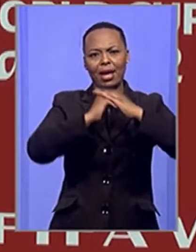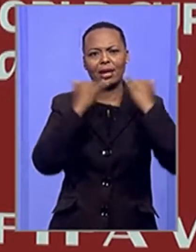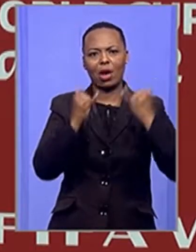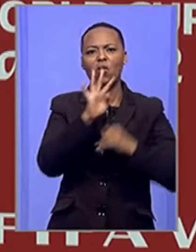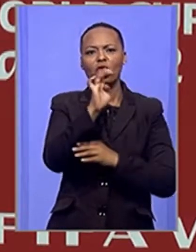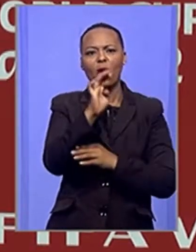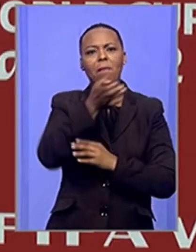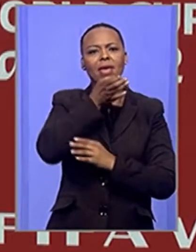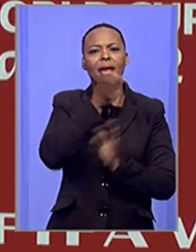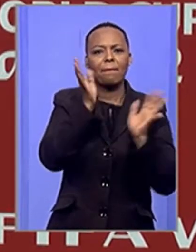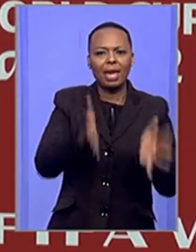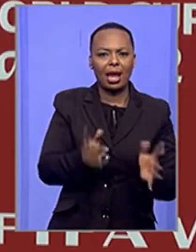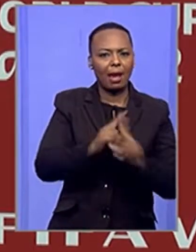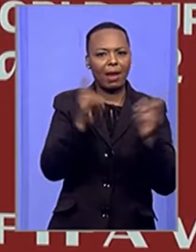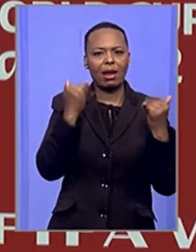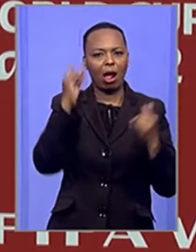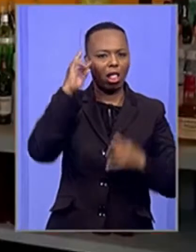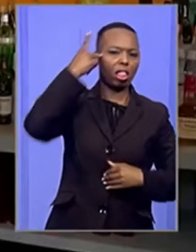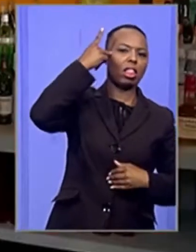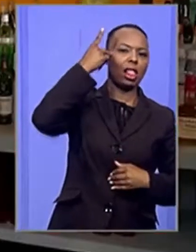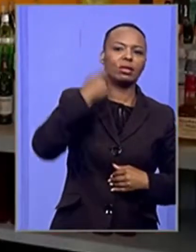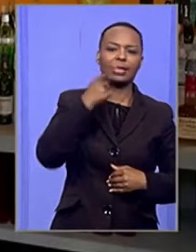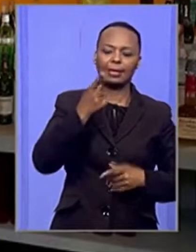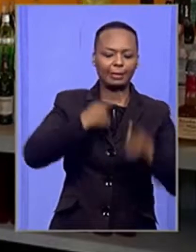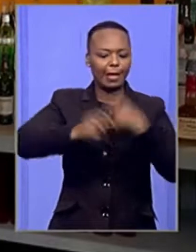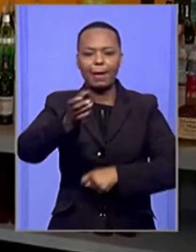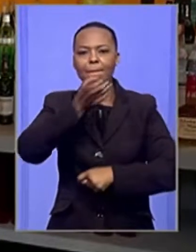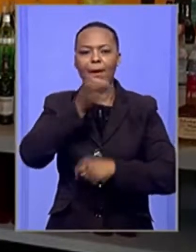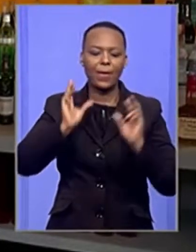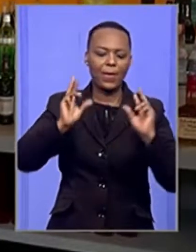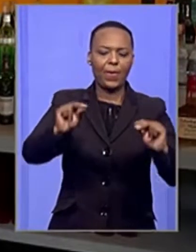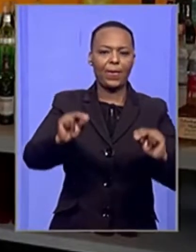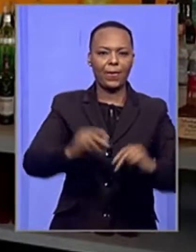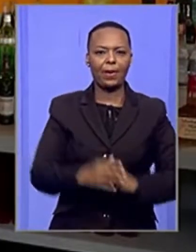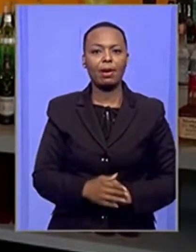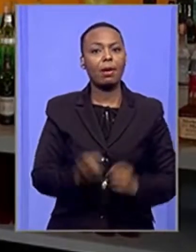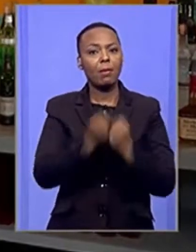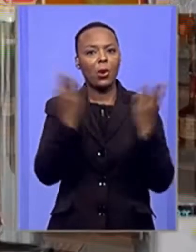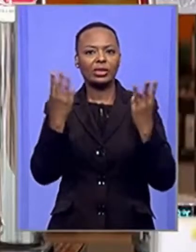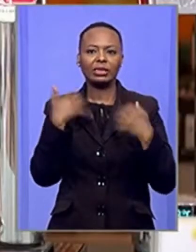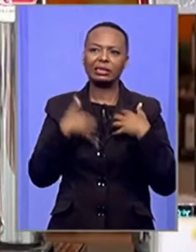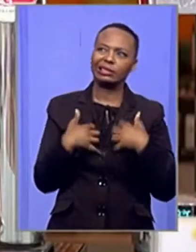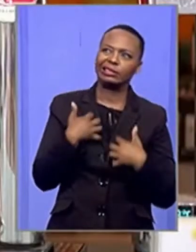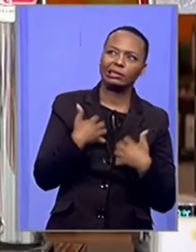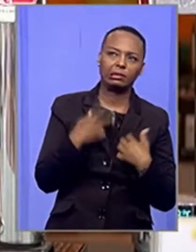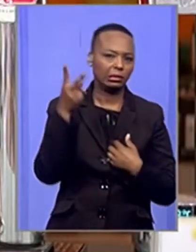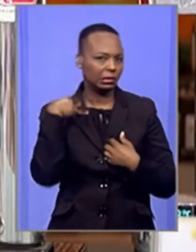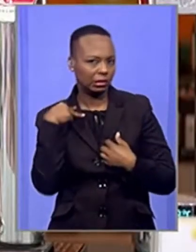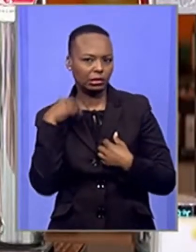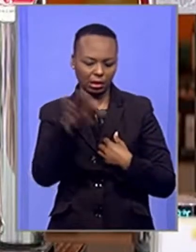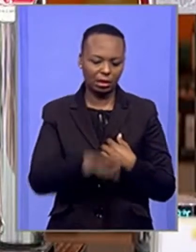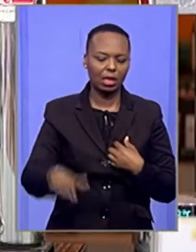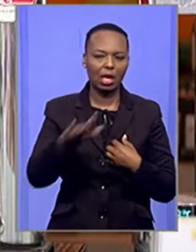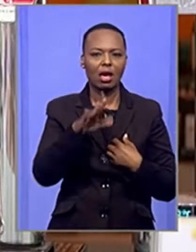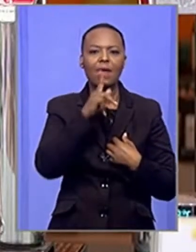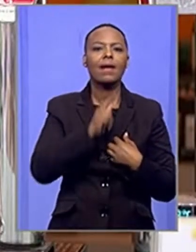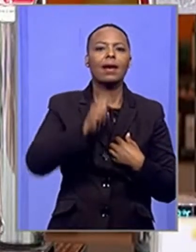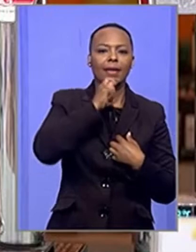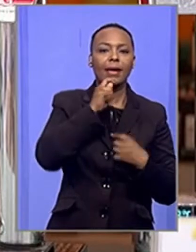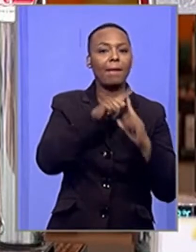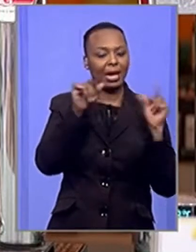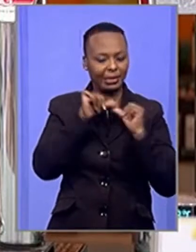nne fela. Le ya thibelo ya thekiso ya jwala e kana ya siya balatedi ba bangata ba sotsehile. Naha ya Qatar e ntse e